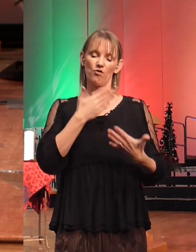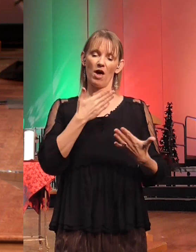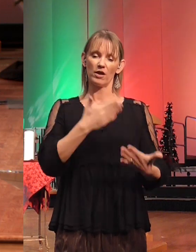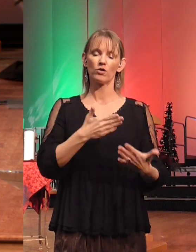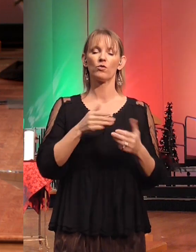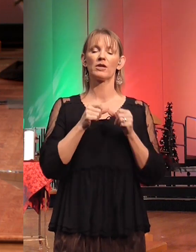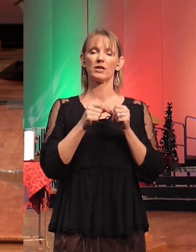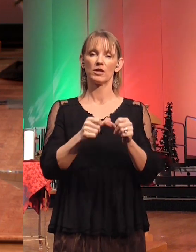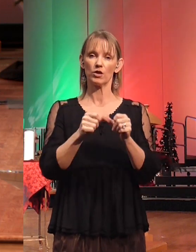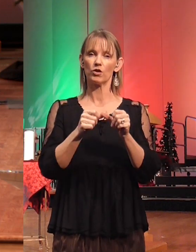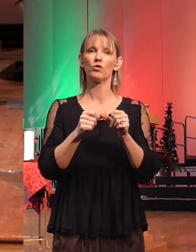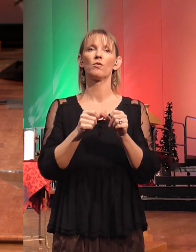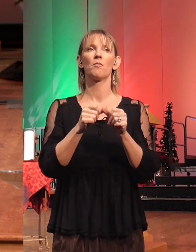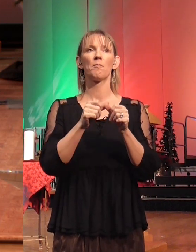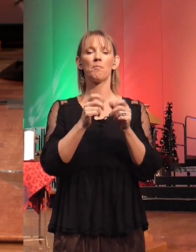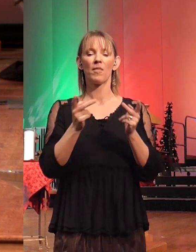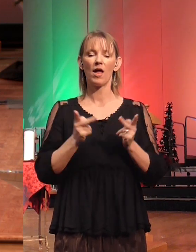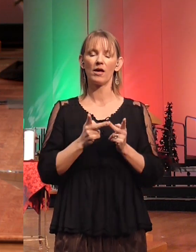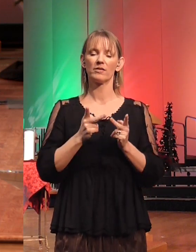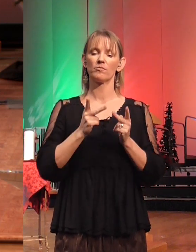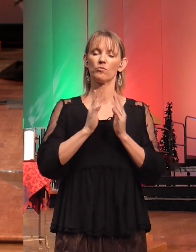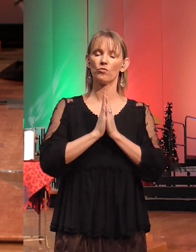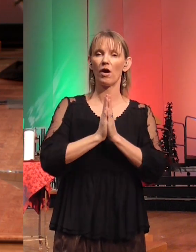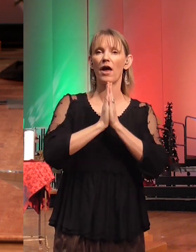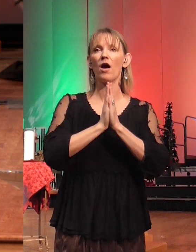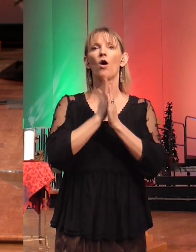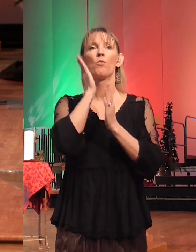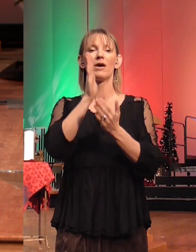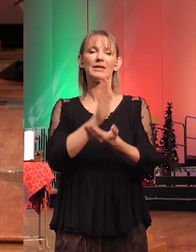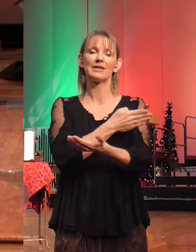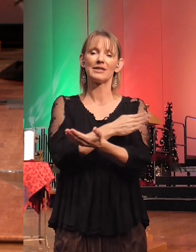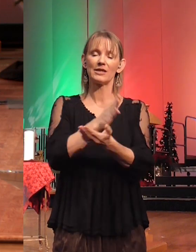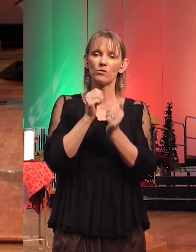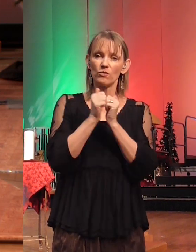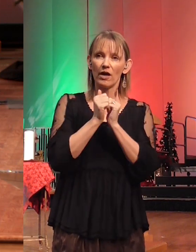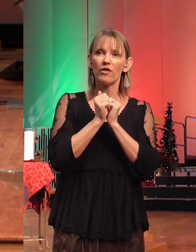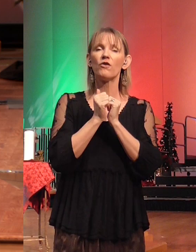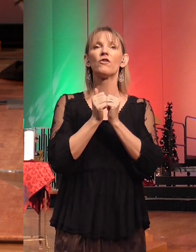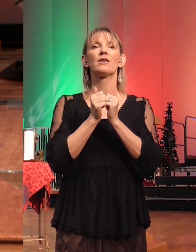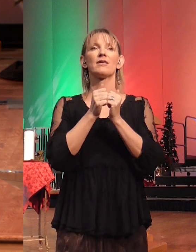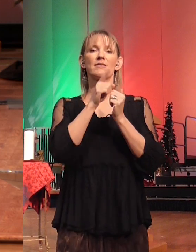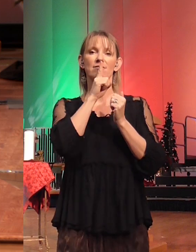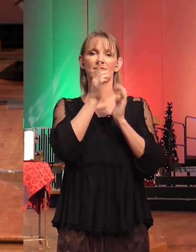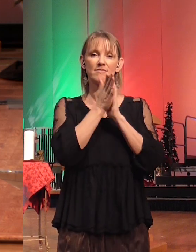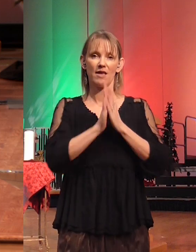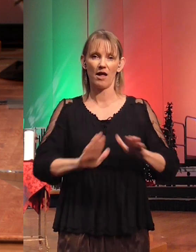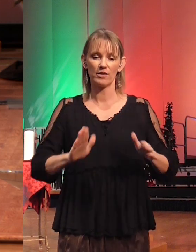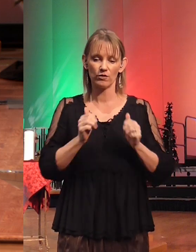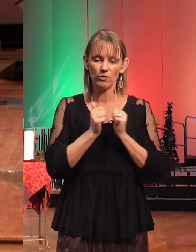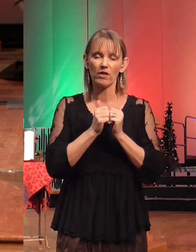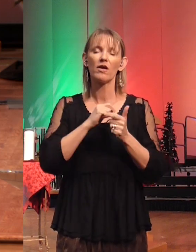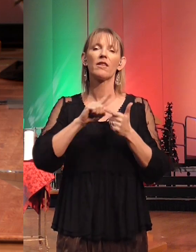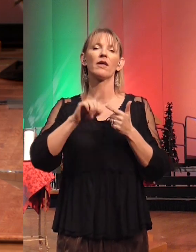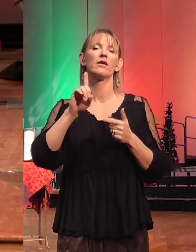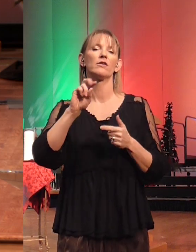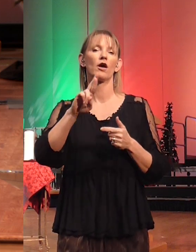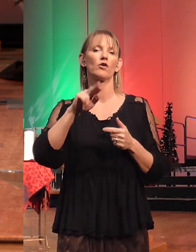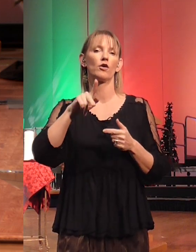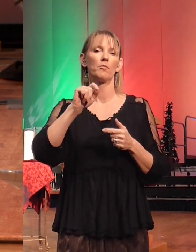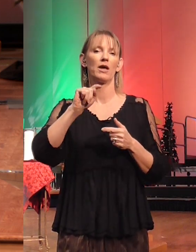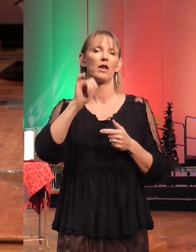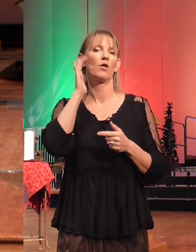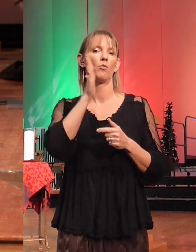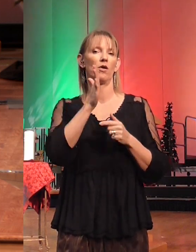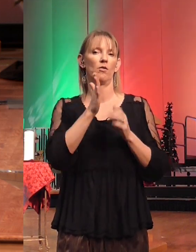continue on now into a place of prayer. We're going to sing together, have some silence together, and then Dr. Patty will pray us